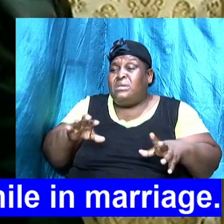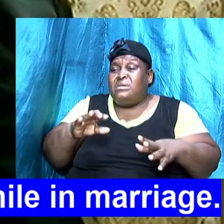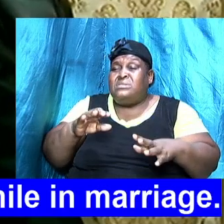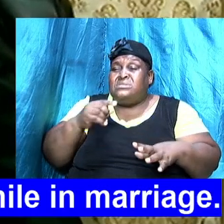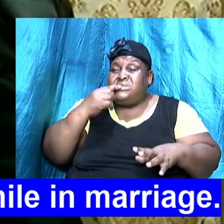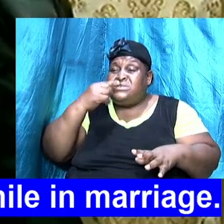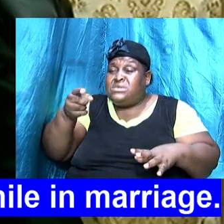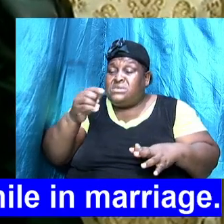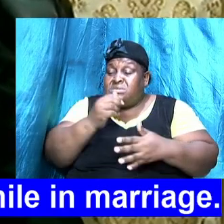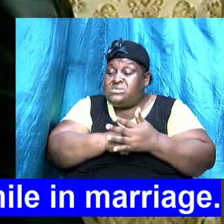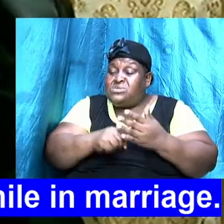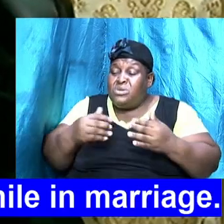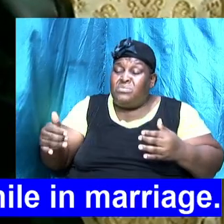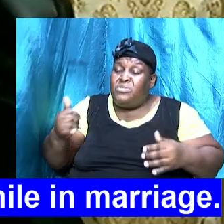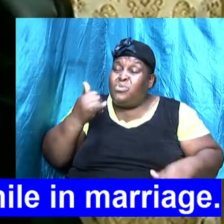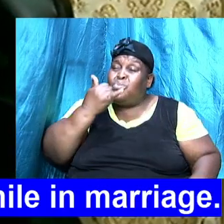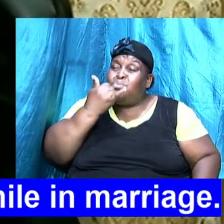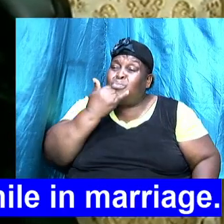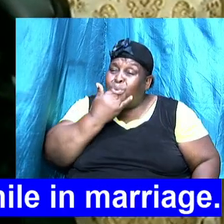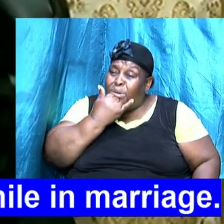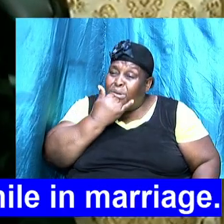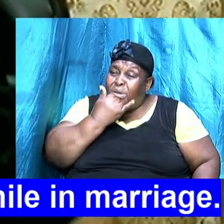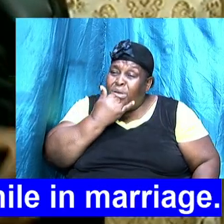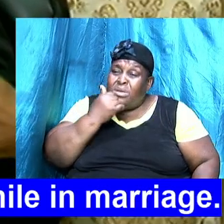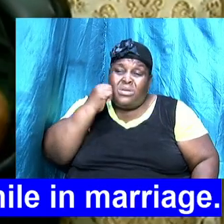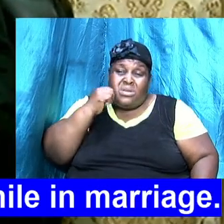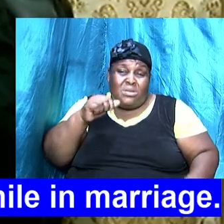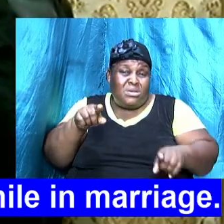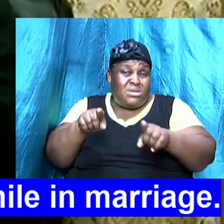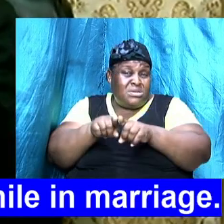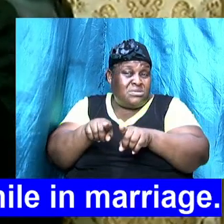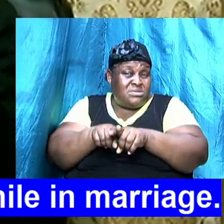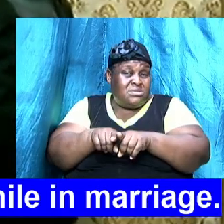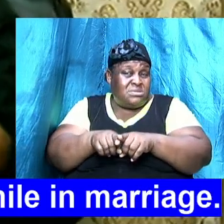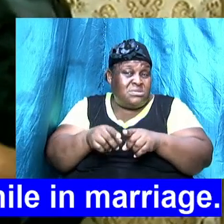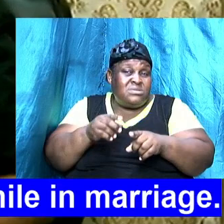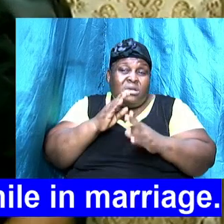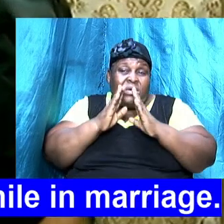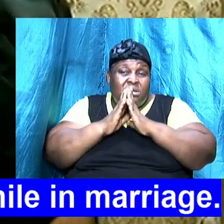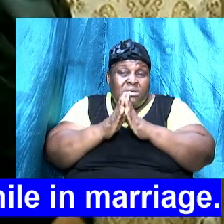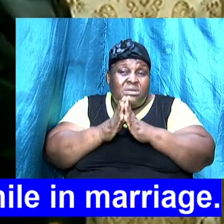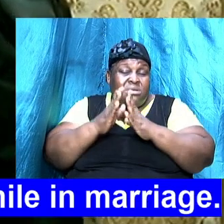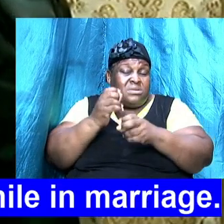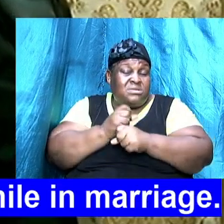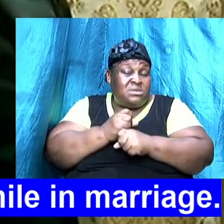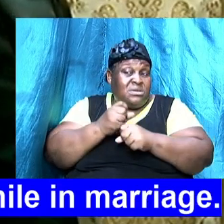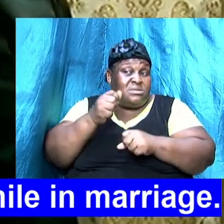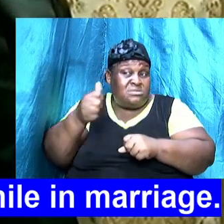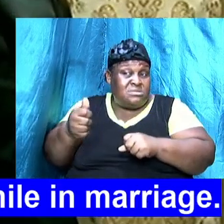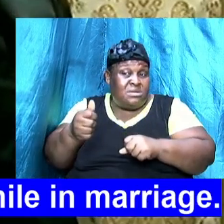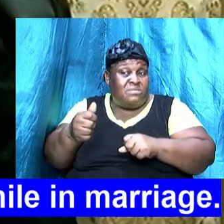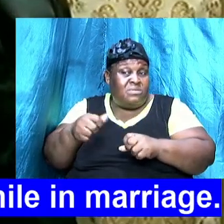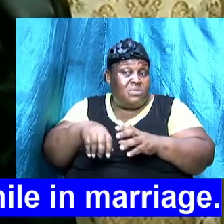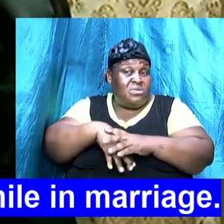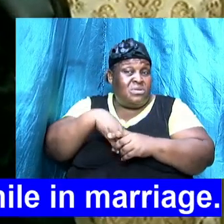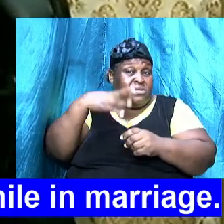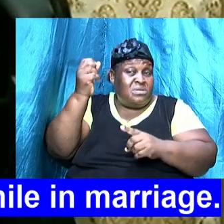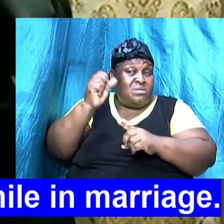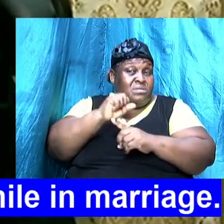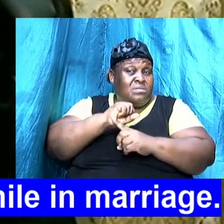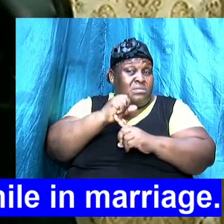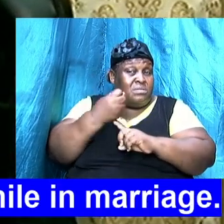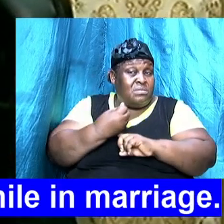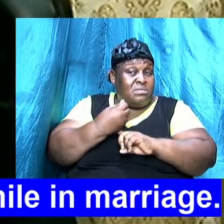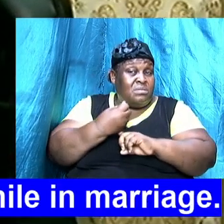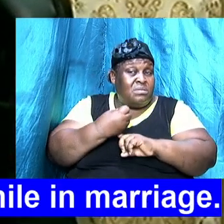wrong there. So the sister is asking, can I take myself out of that situation? And my answer is